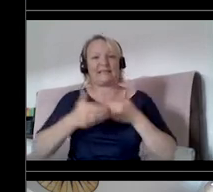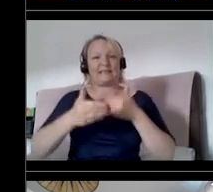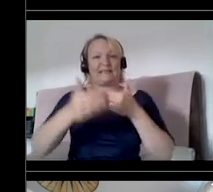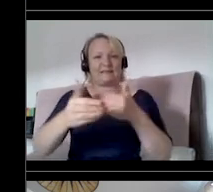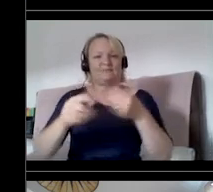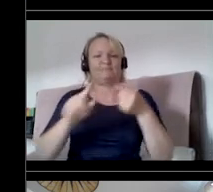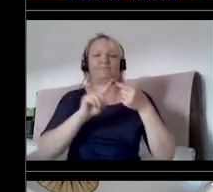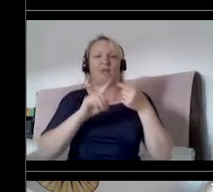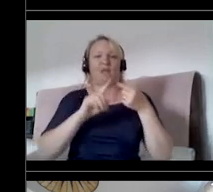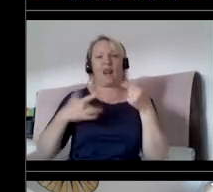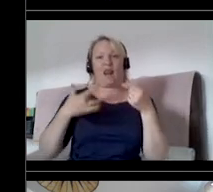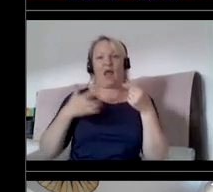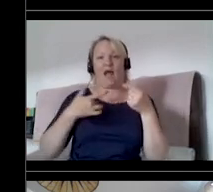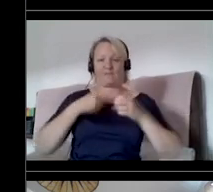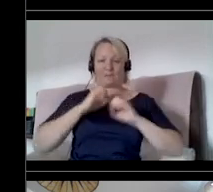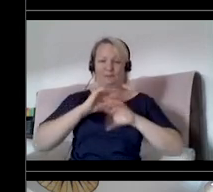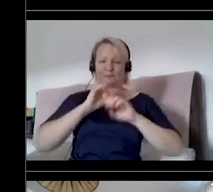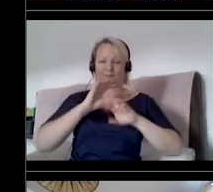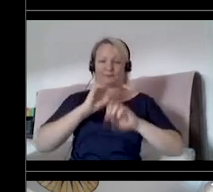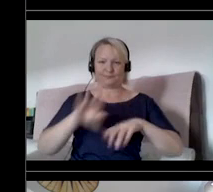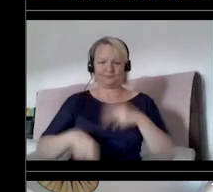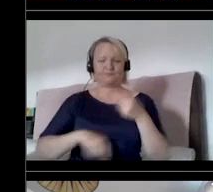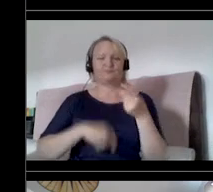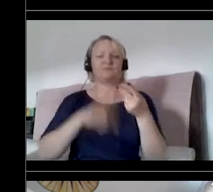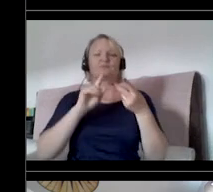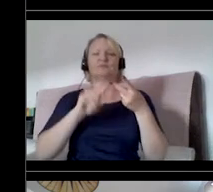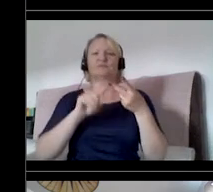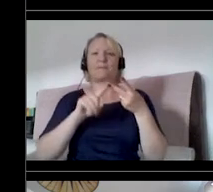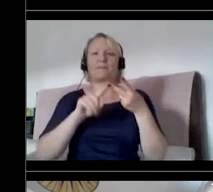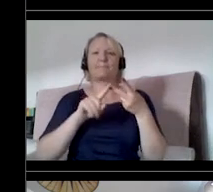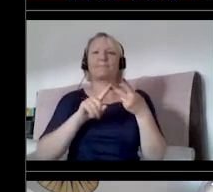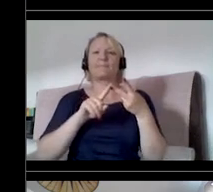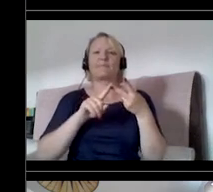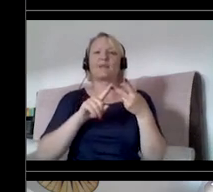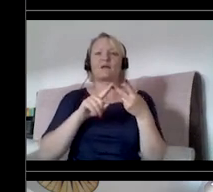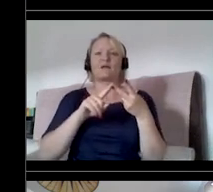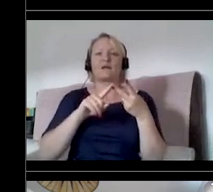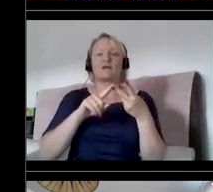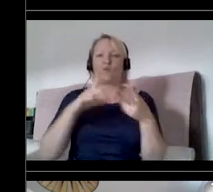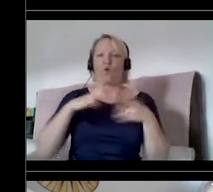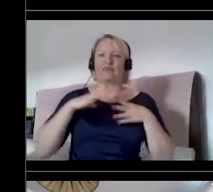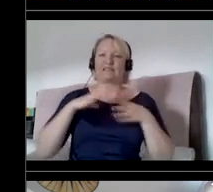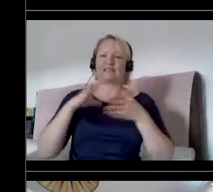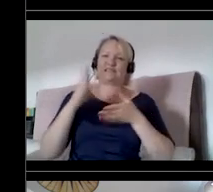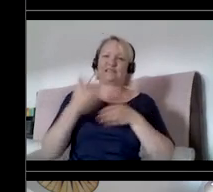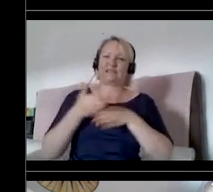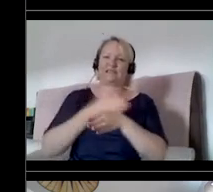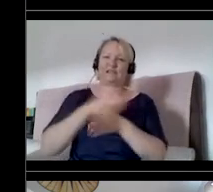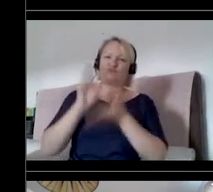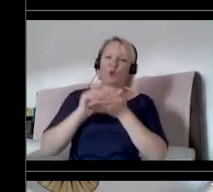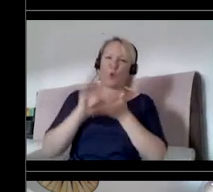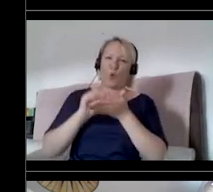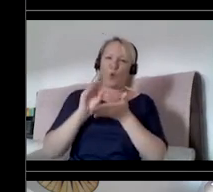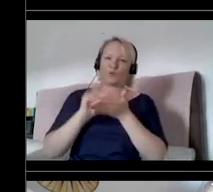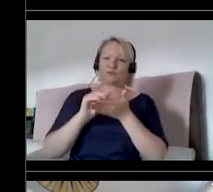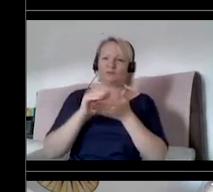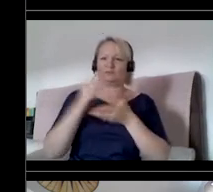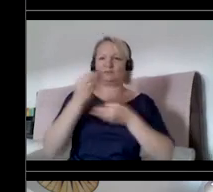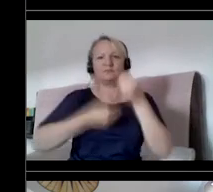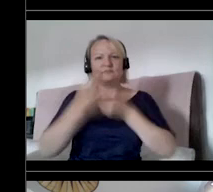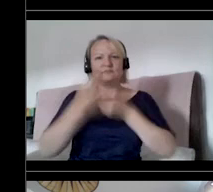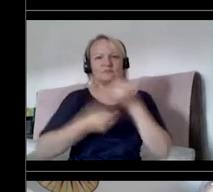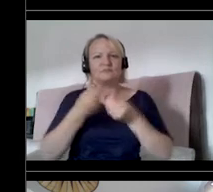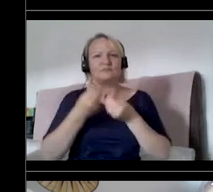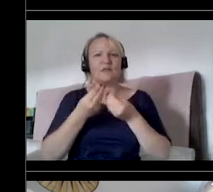presented by me. The middle section is a pre-recorded presentation outlining the changes with